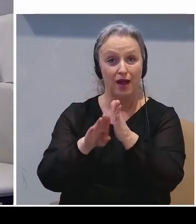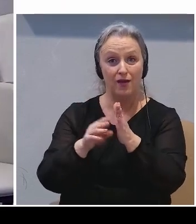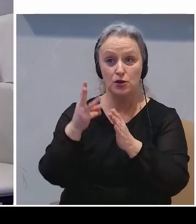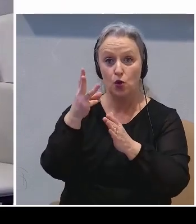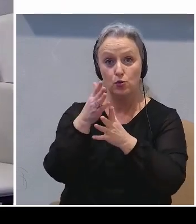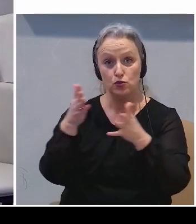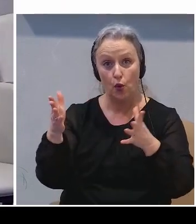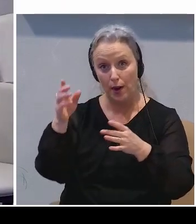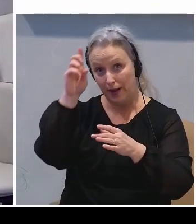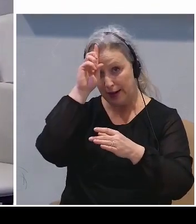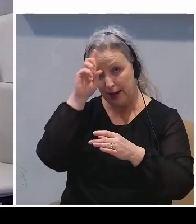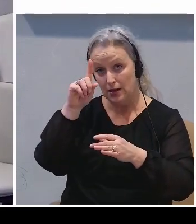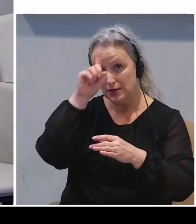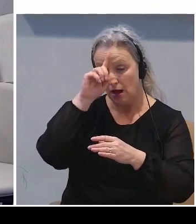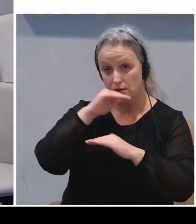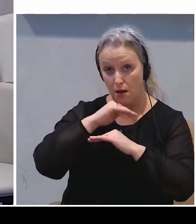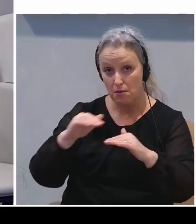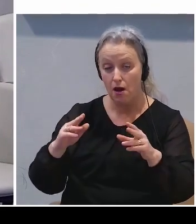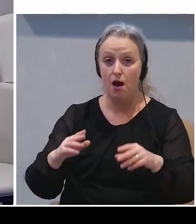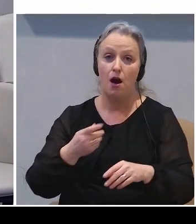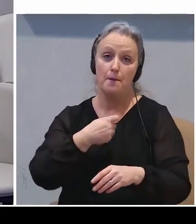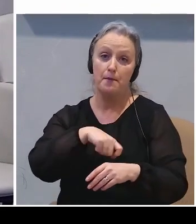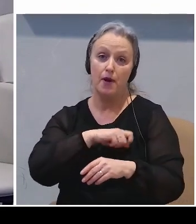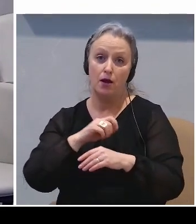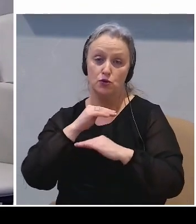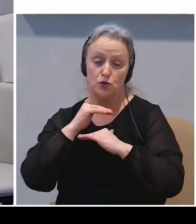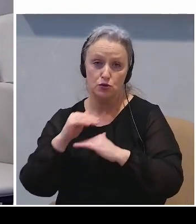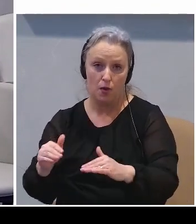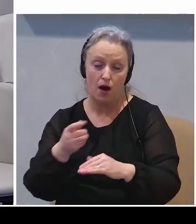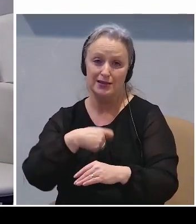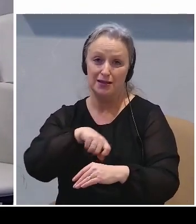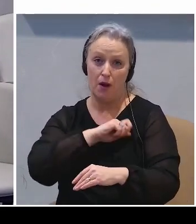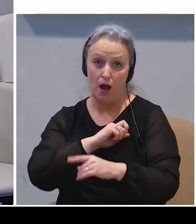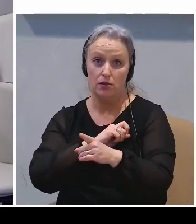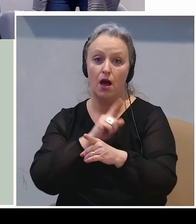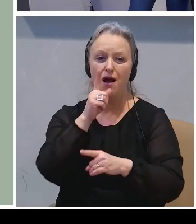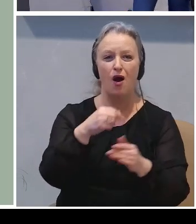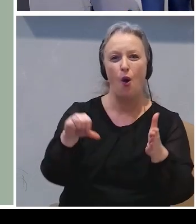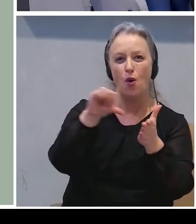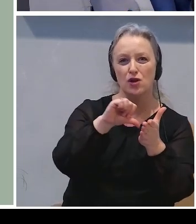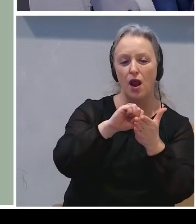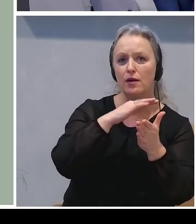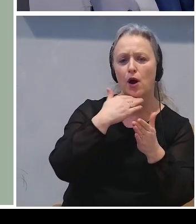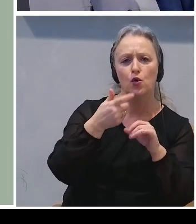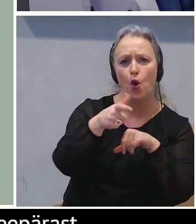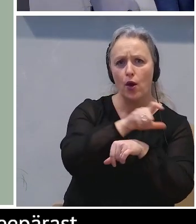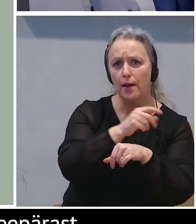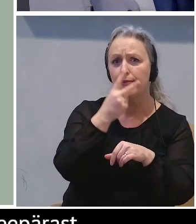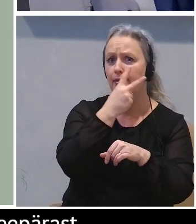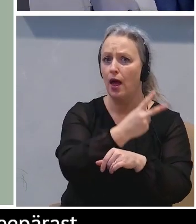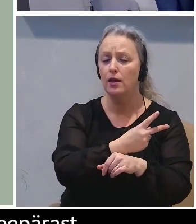looking there was a study in Estonia. Yes, there was one. This one is not on rare diseases, but it was a phase 3